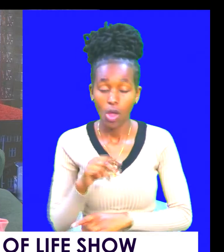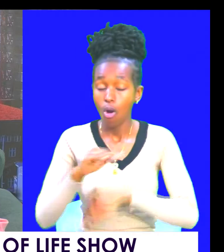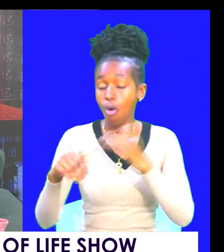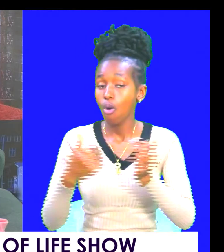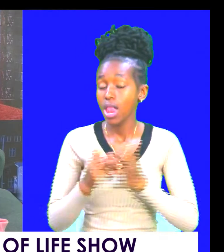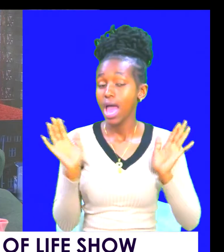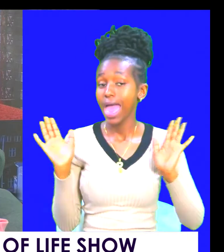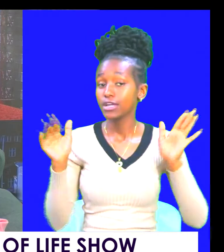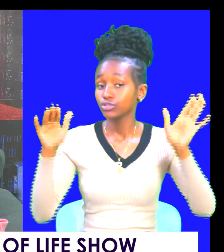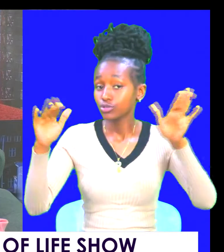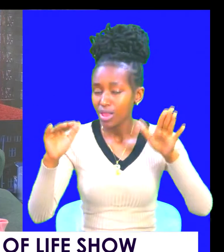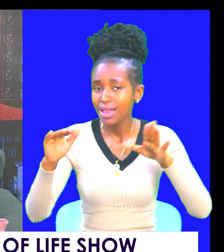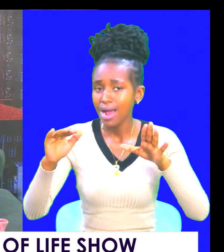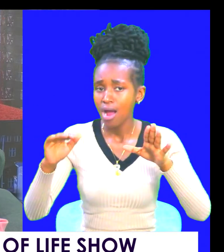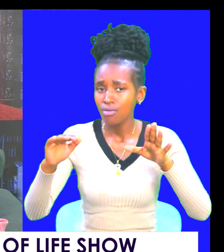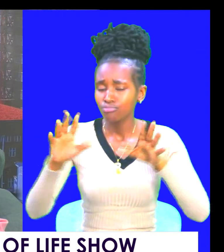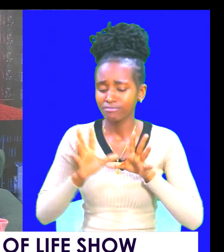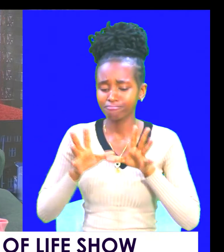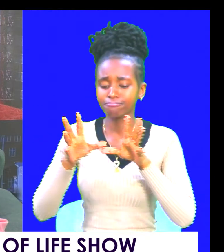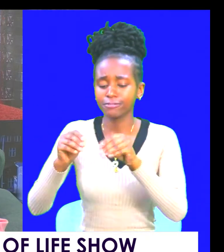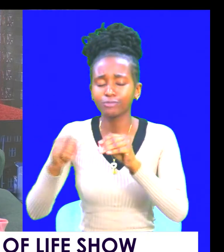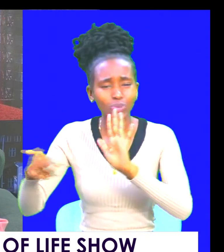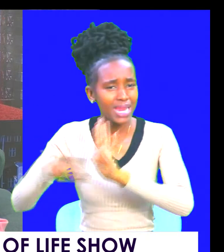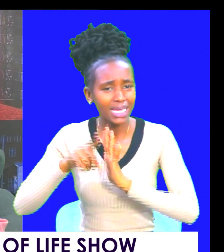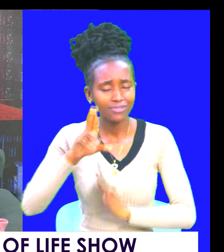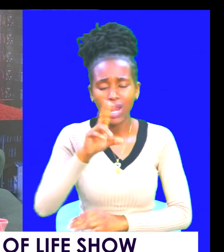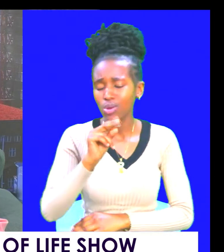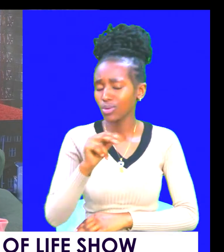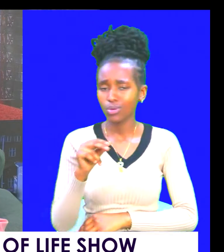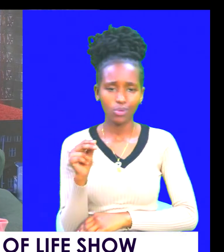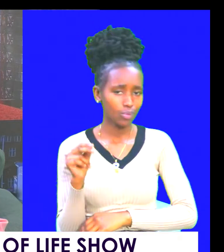Angels are not attracted to negativity.